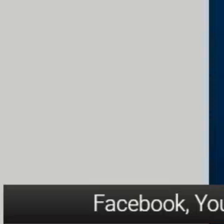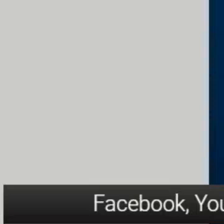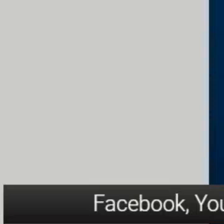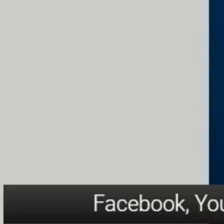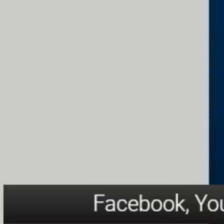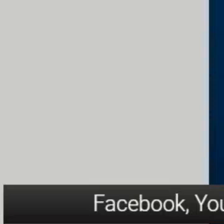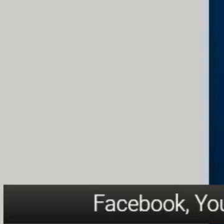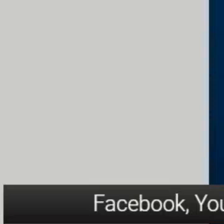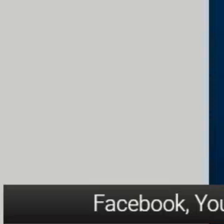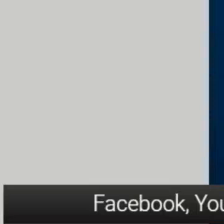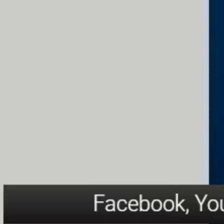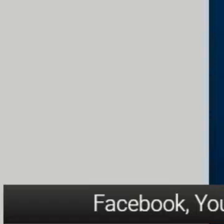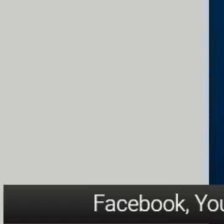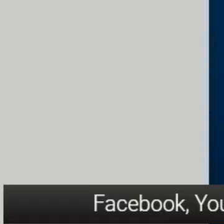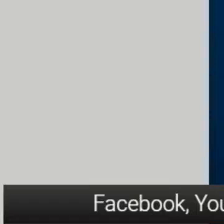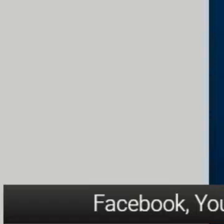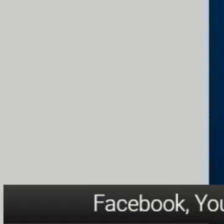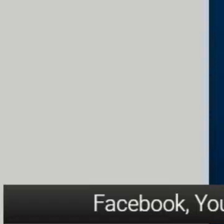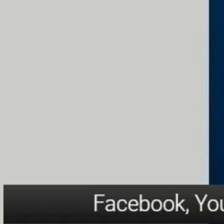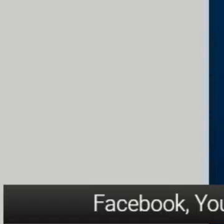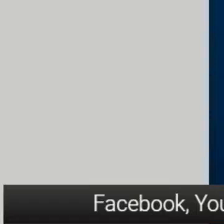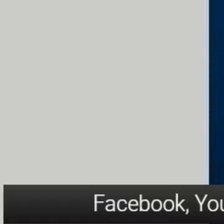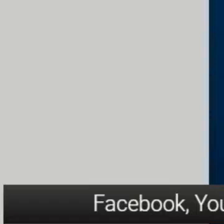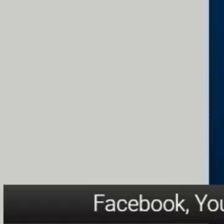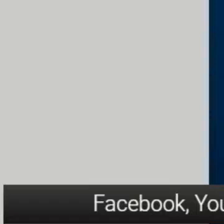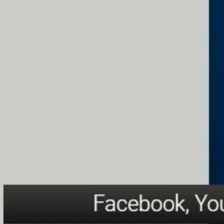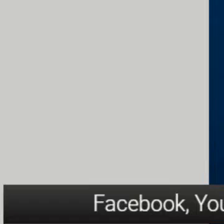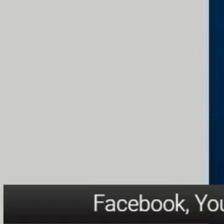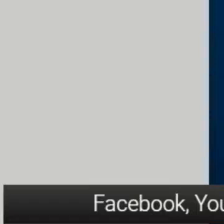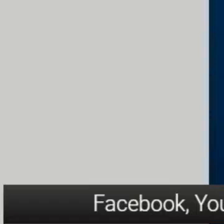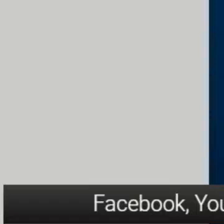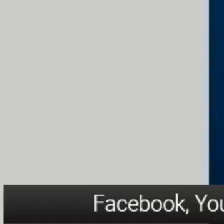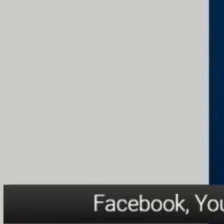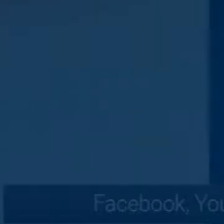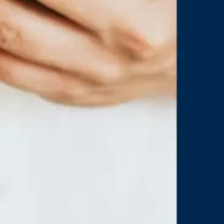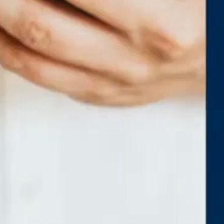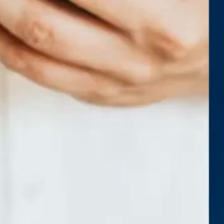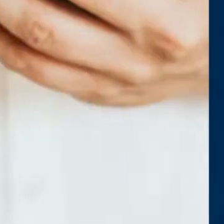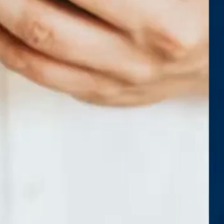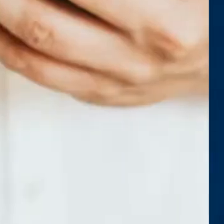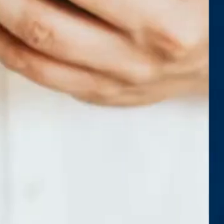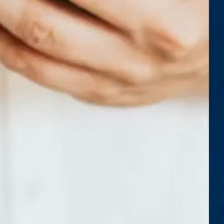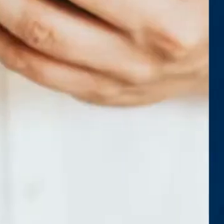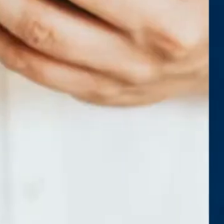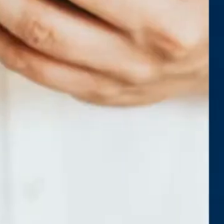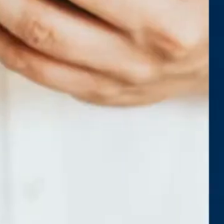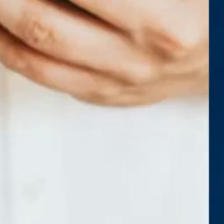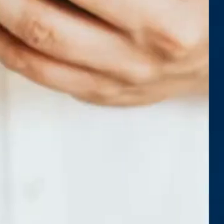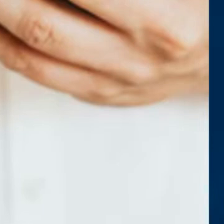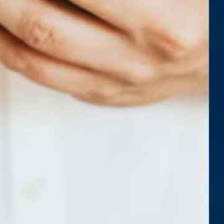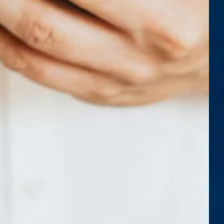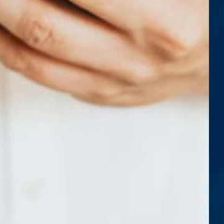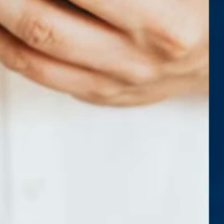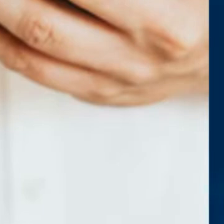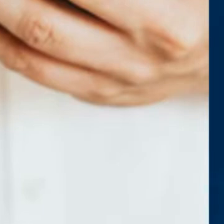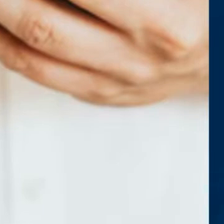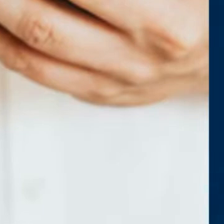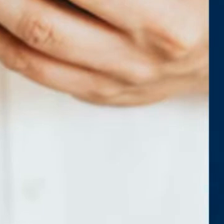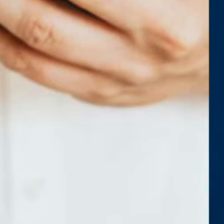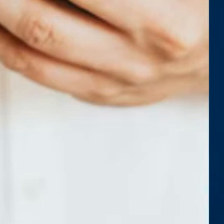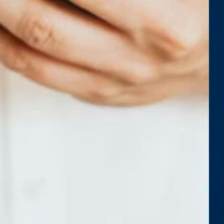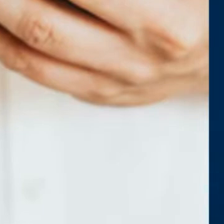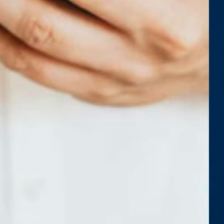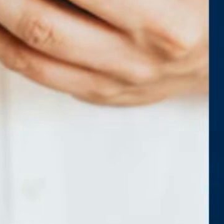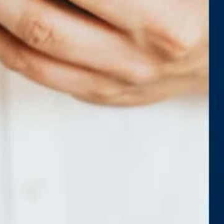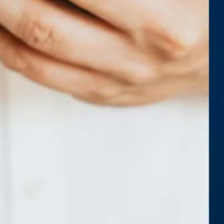are the folks who make sure that the players stay well and stay healthy. So please get your questions sent into us on YouTube, Facebook, and on the